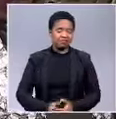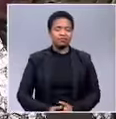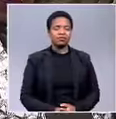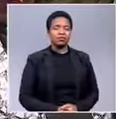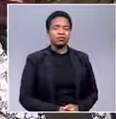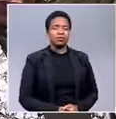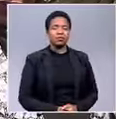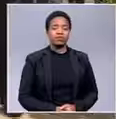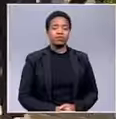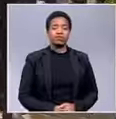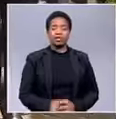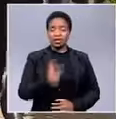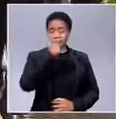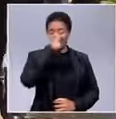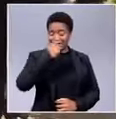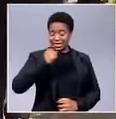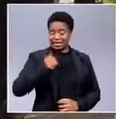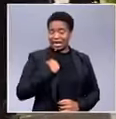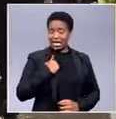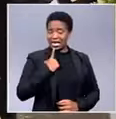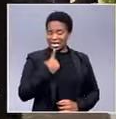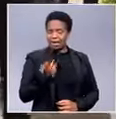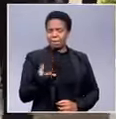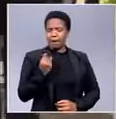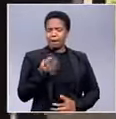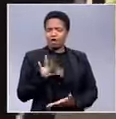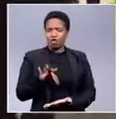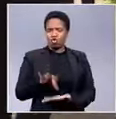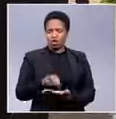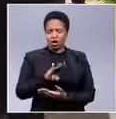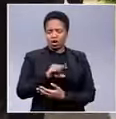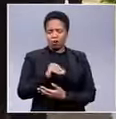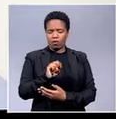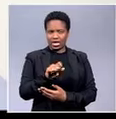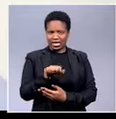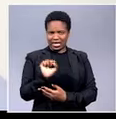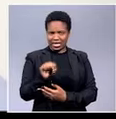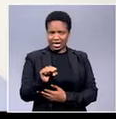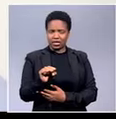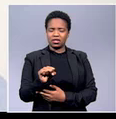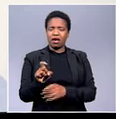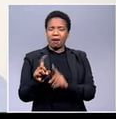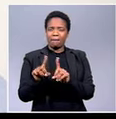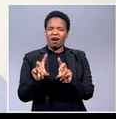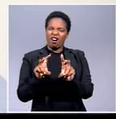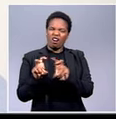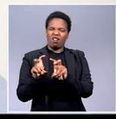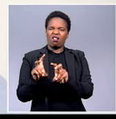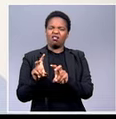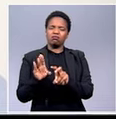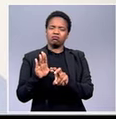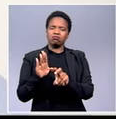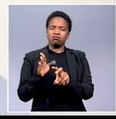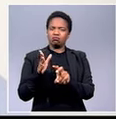And the presidency says Cyril Ramaphosa's son did have a contract with controversial firm Bosasa, but it